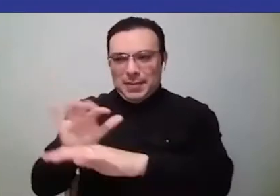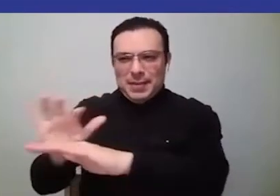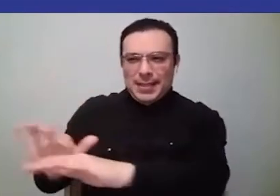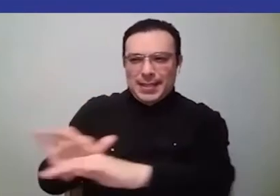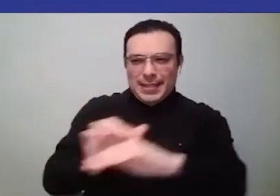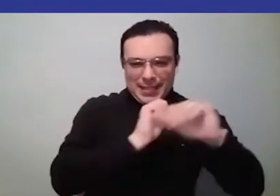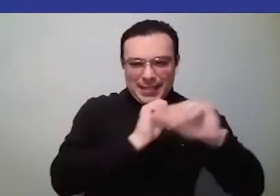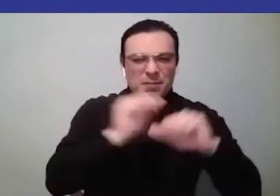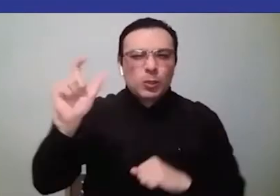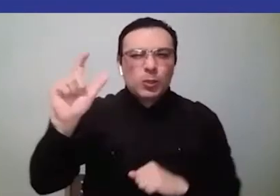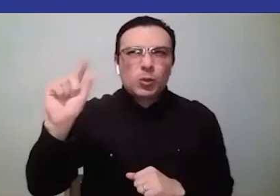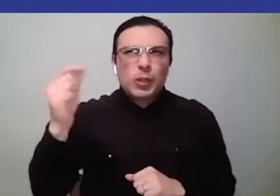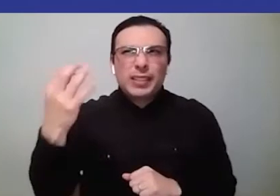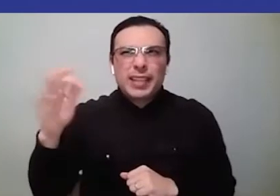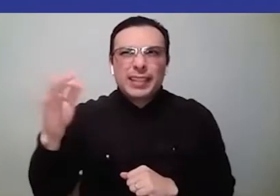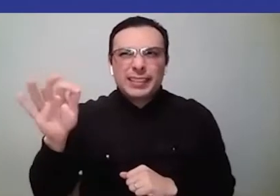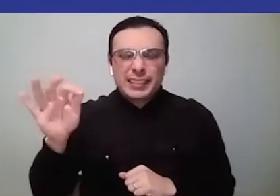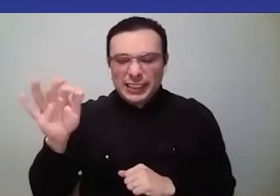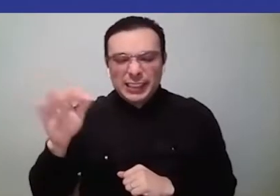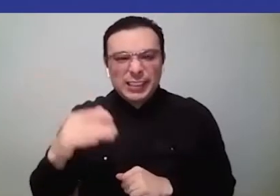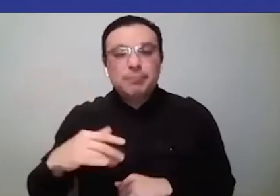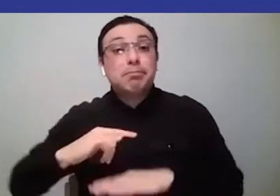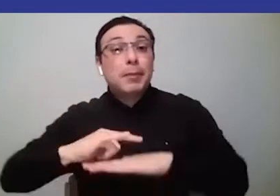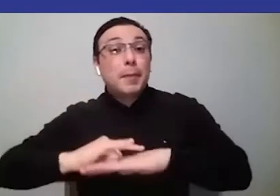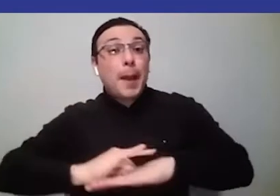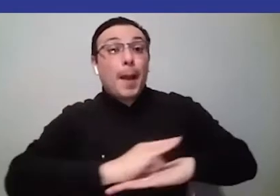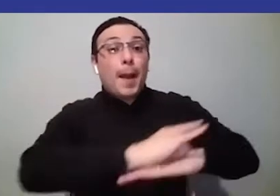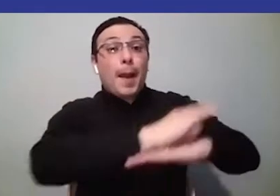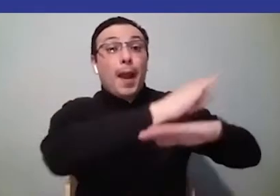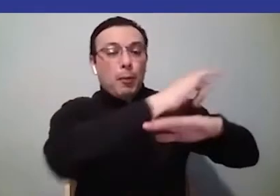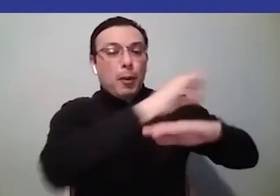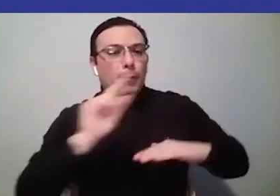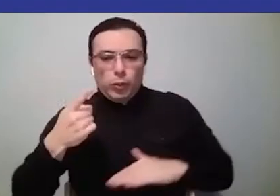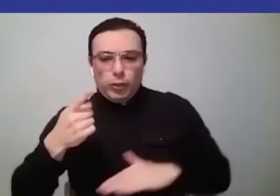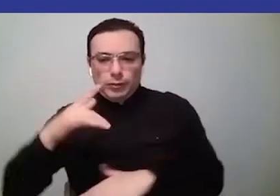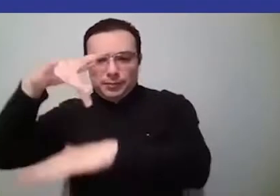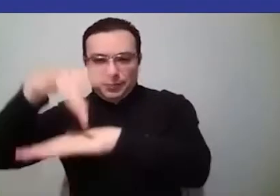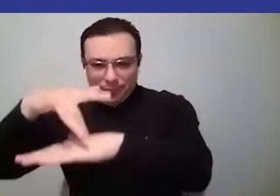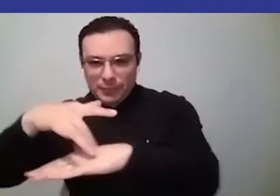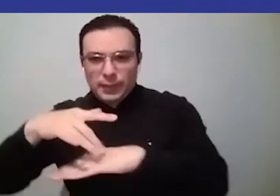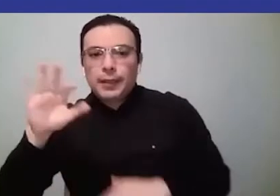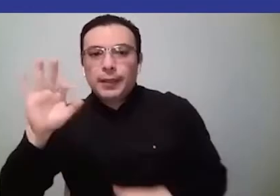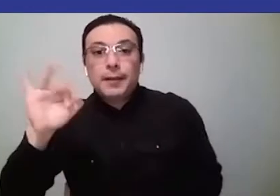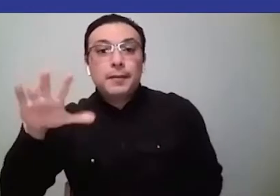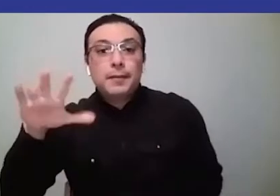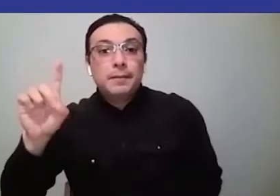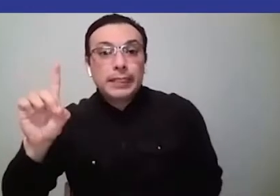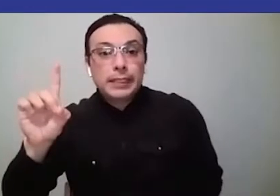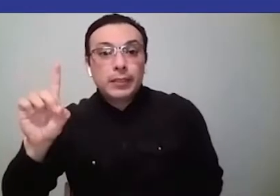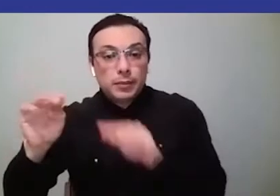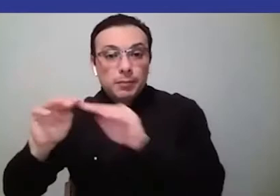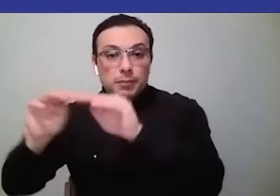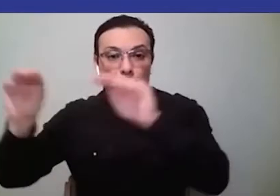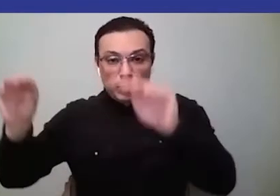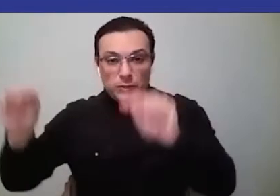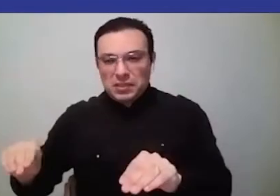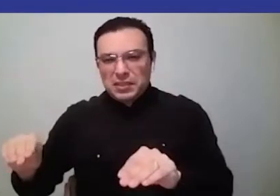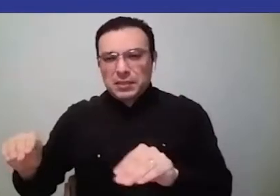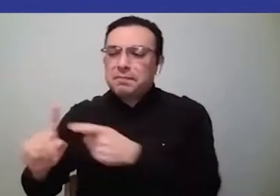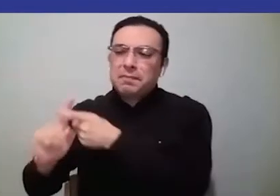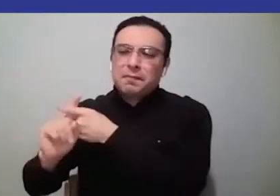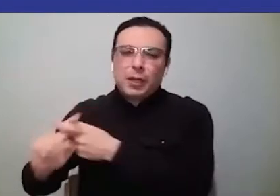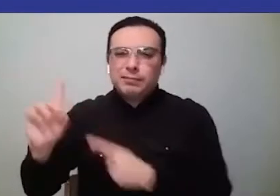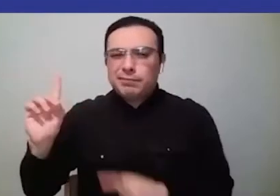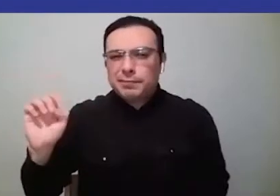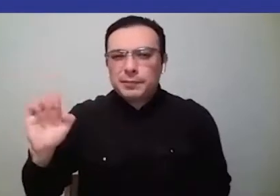went to the Field Museum because a colleague of ours, Deborah Yepapapan, had invited us over the course of time to